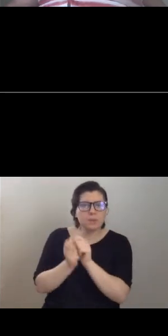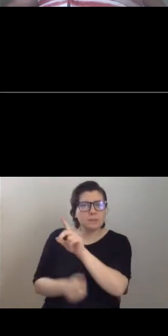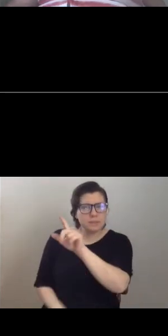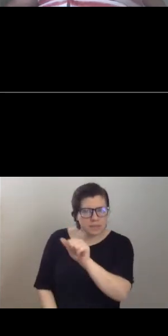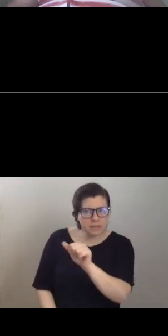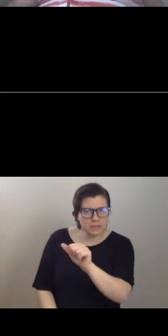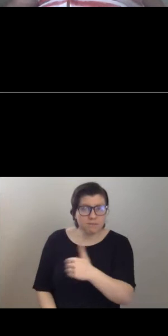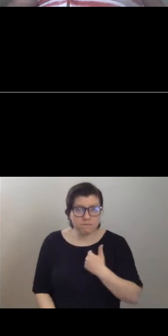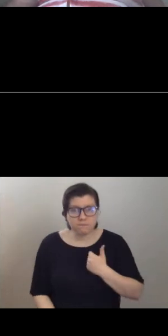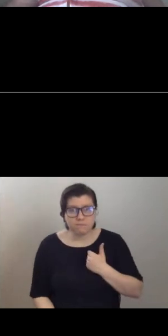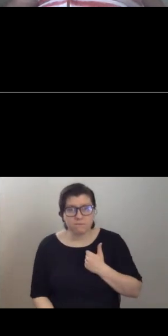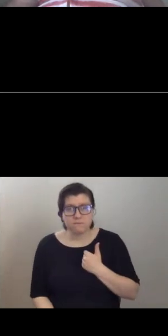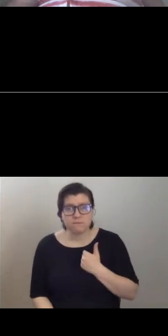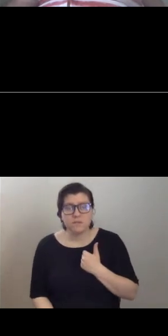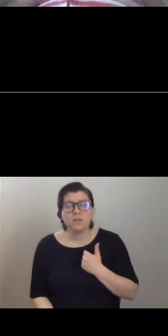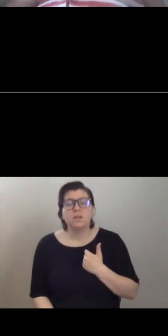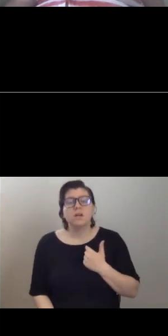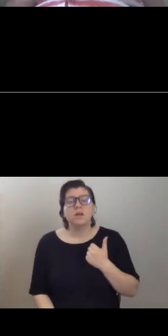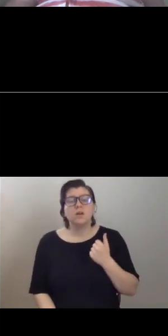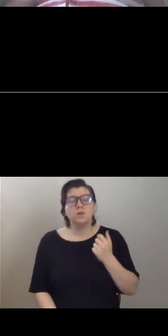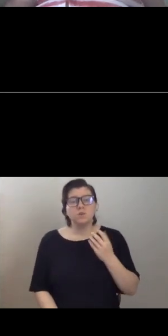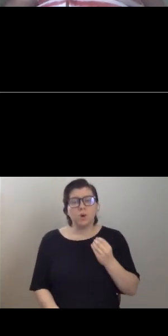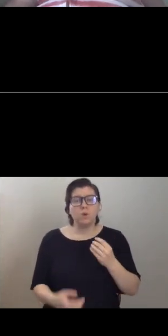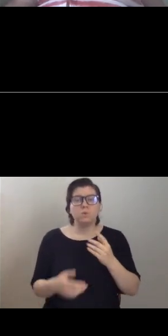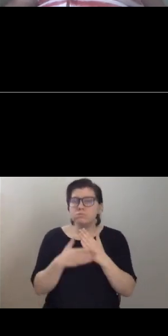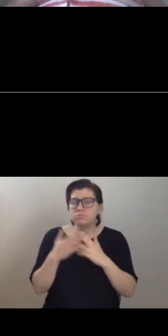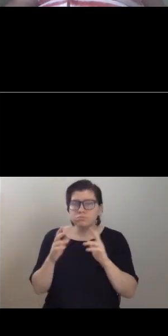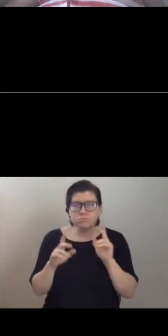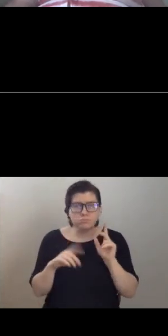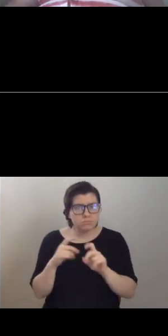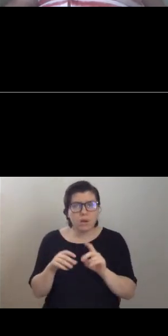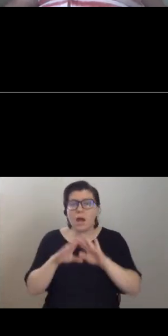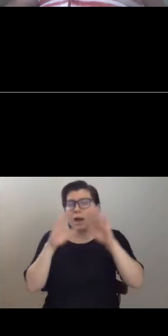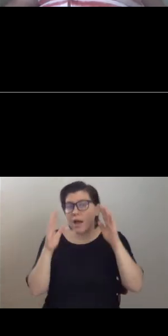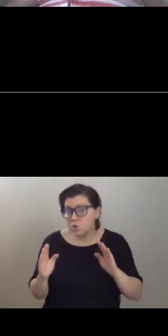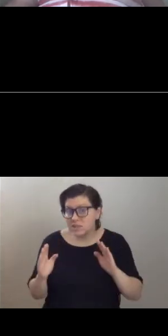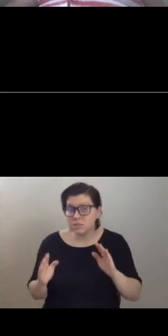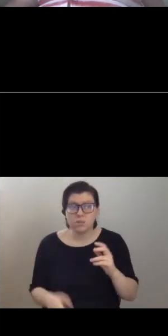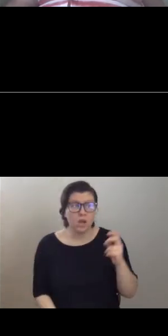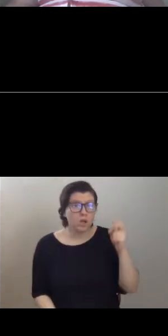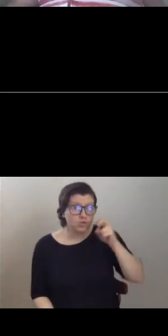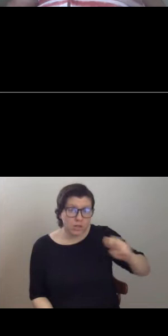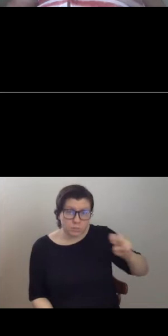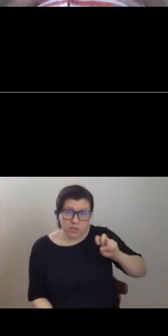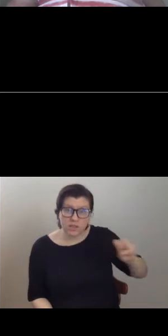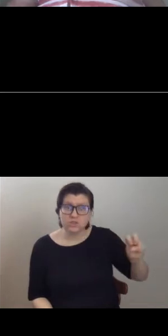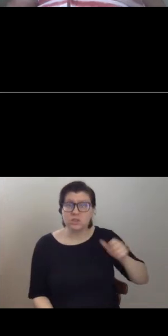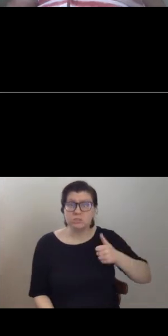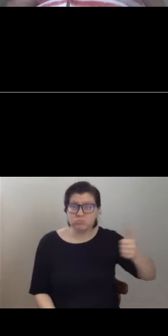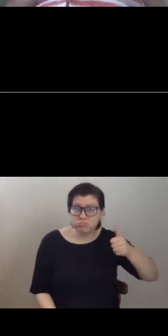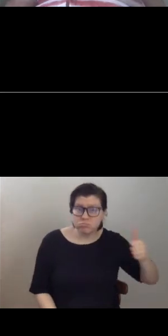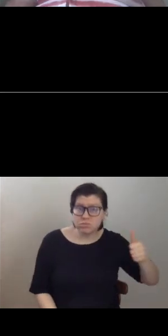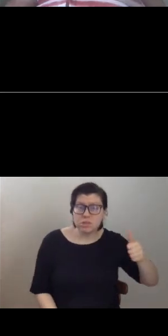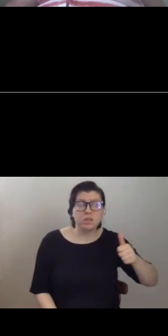disabilities. And so we had questions about housing, about transportation, about